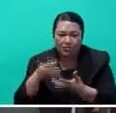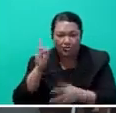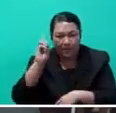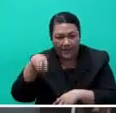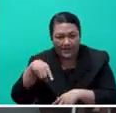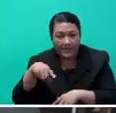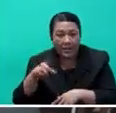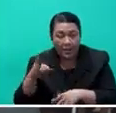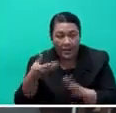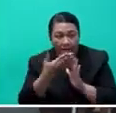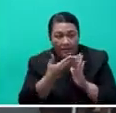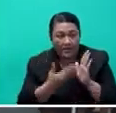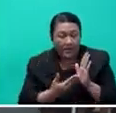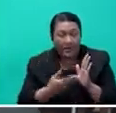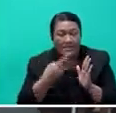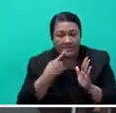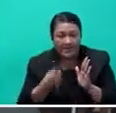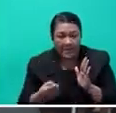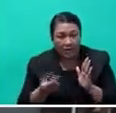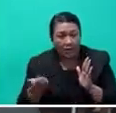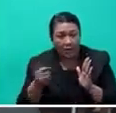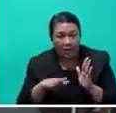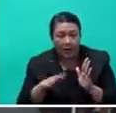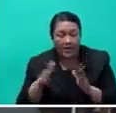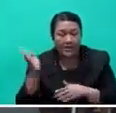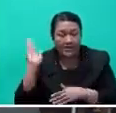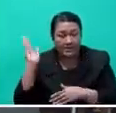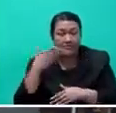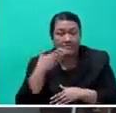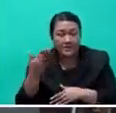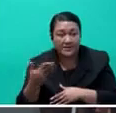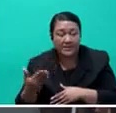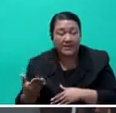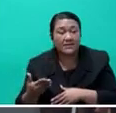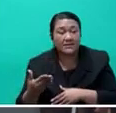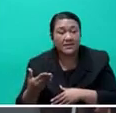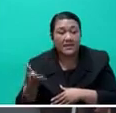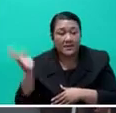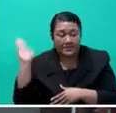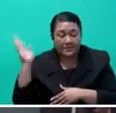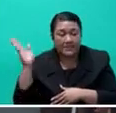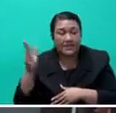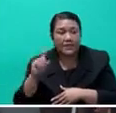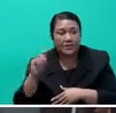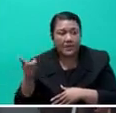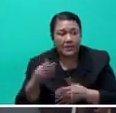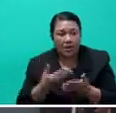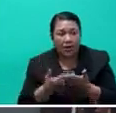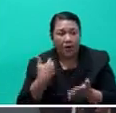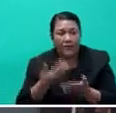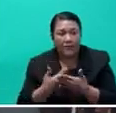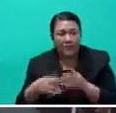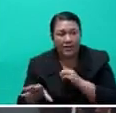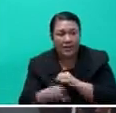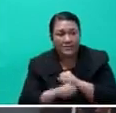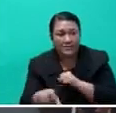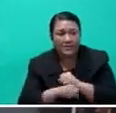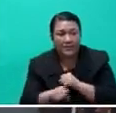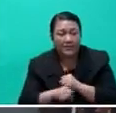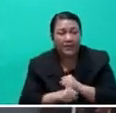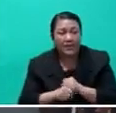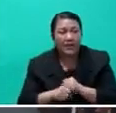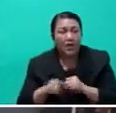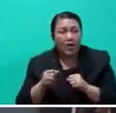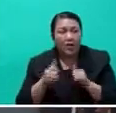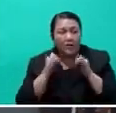bills that he had tabled yesterday on Standing Orders 51, on the removal of the corruption jurisdiction of the High